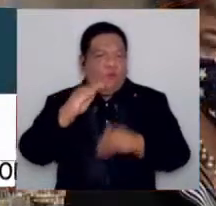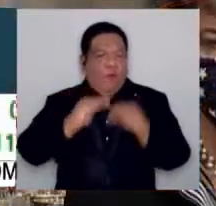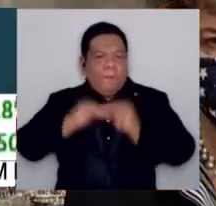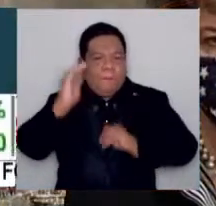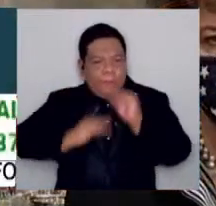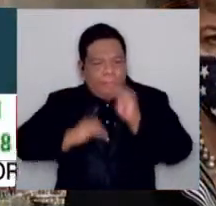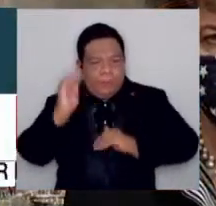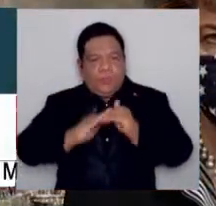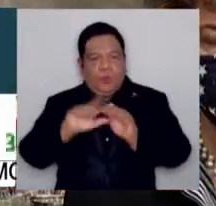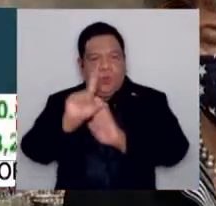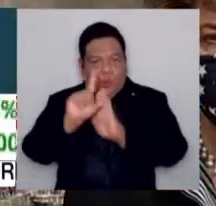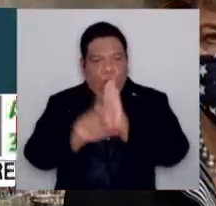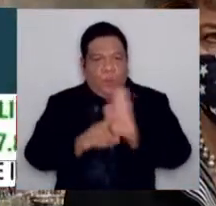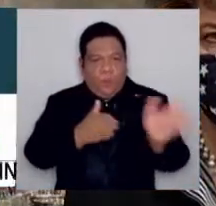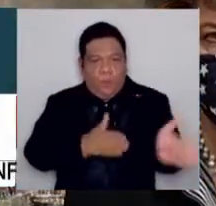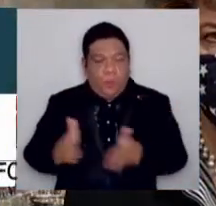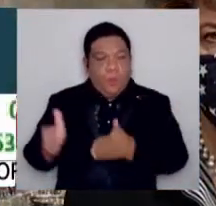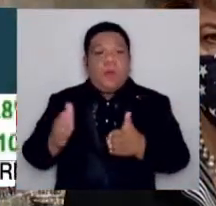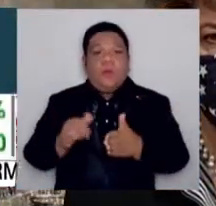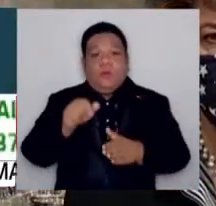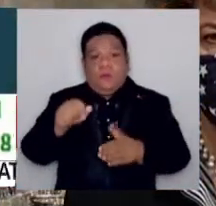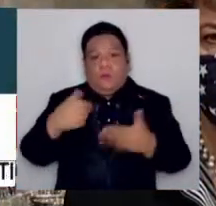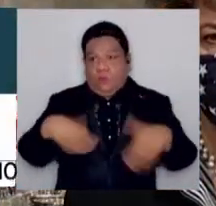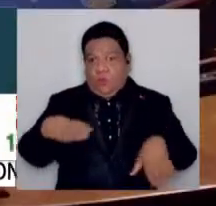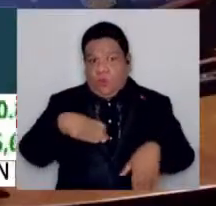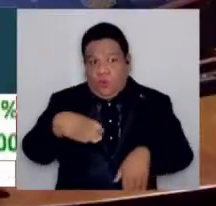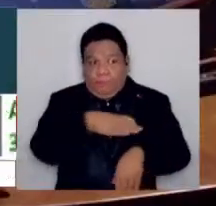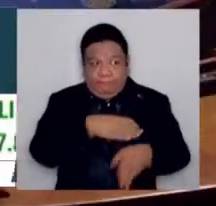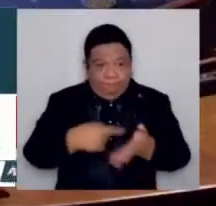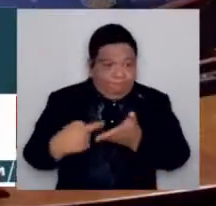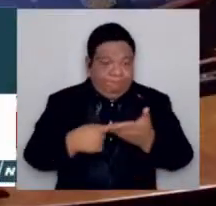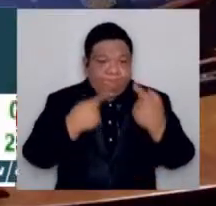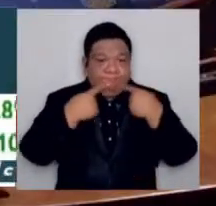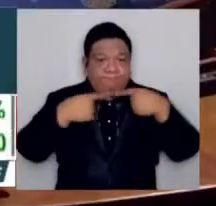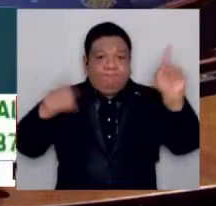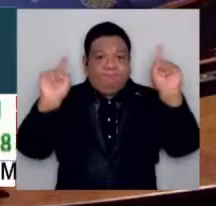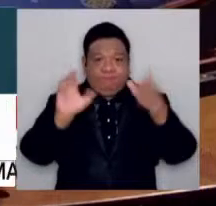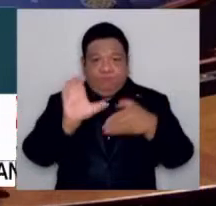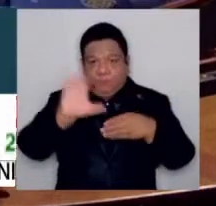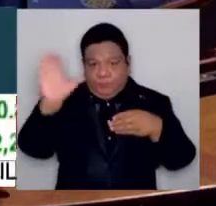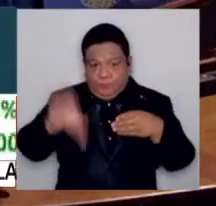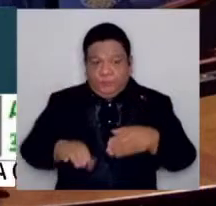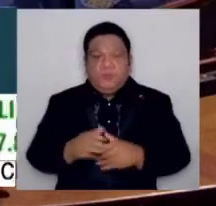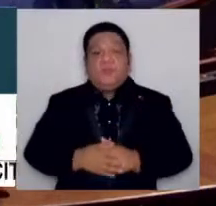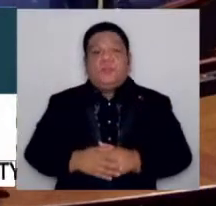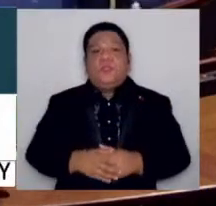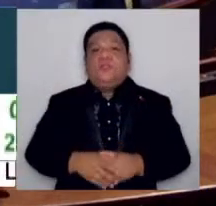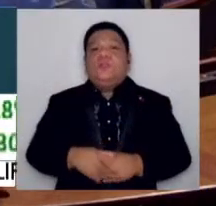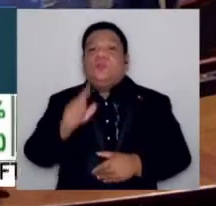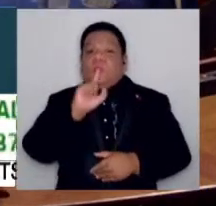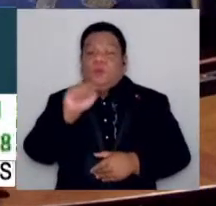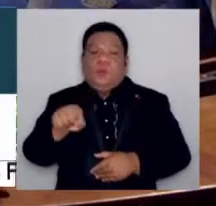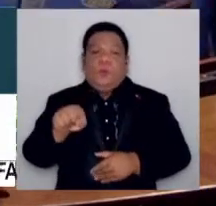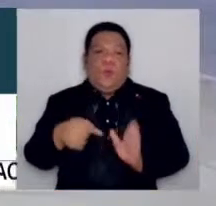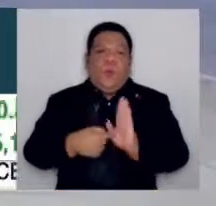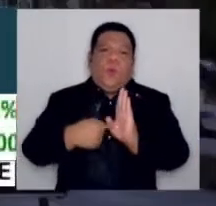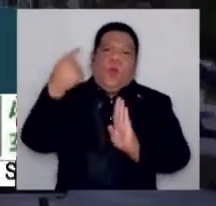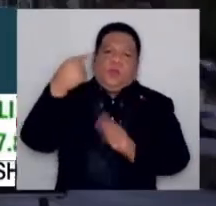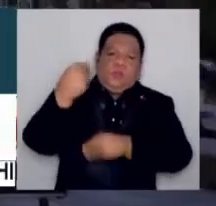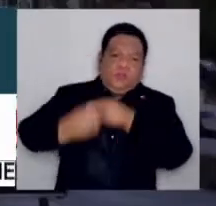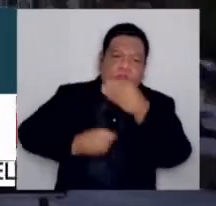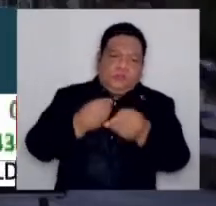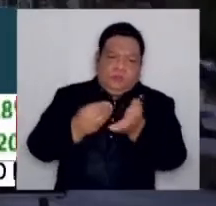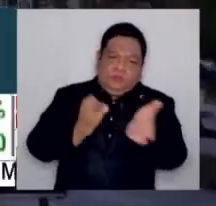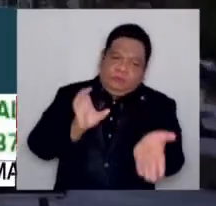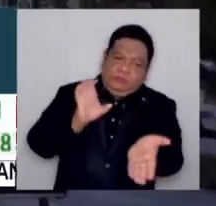Congress Friday, ending a long standoff within the Democratic Party. It's touted as a once-in-a-generation investment that